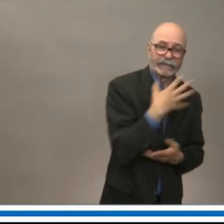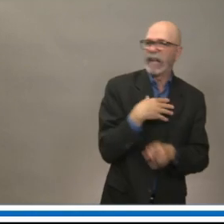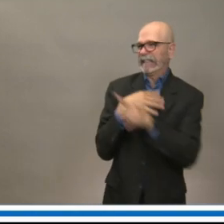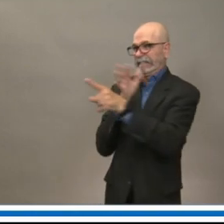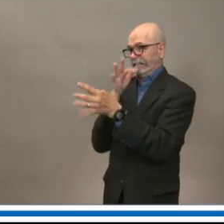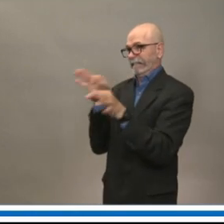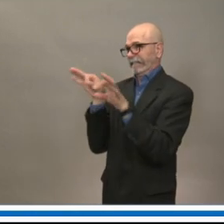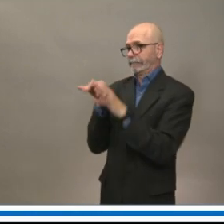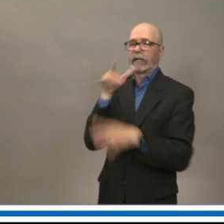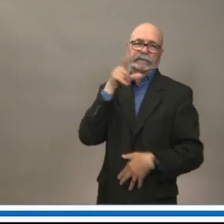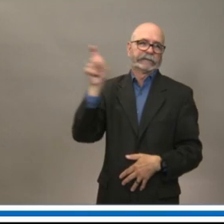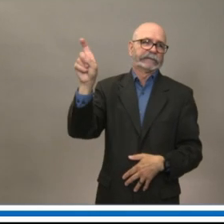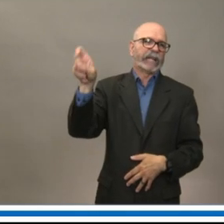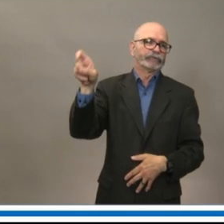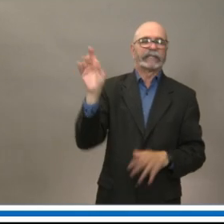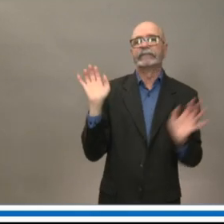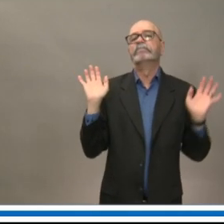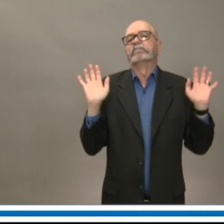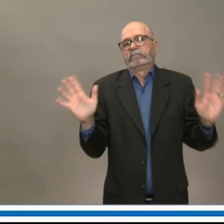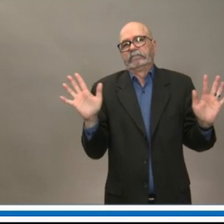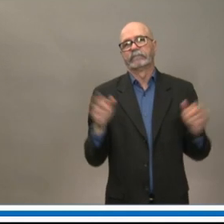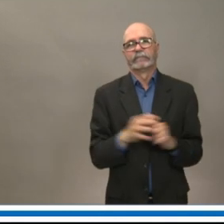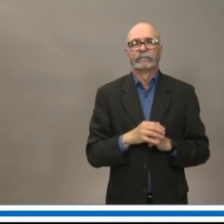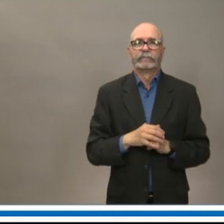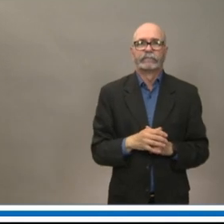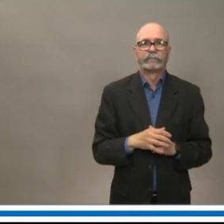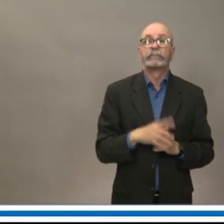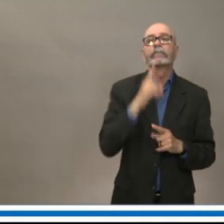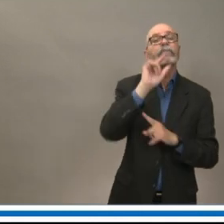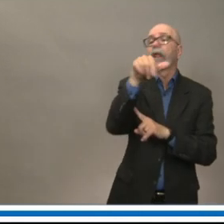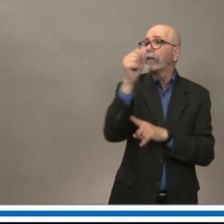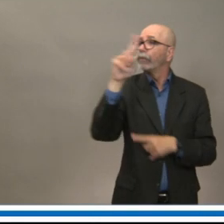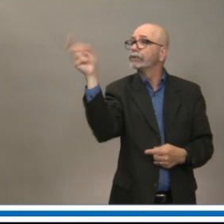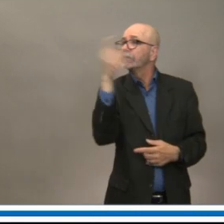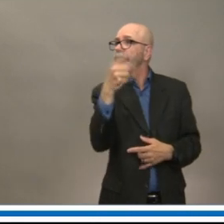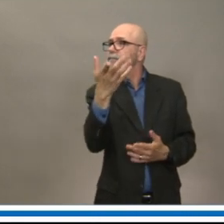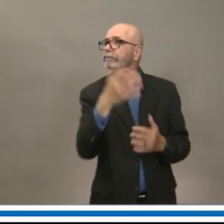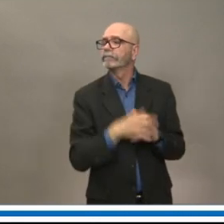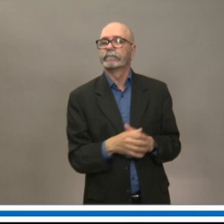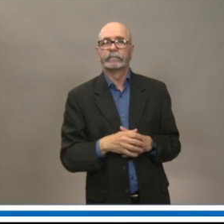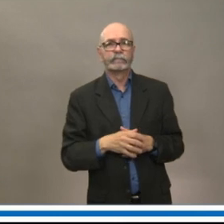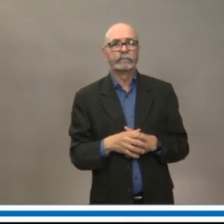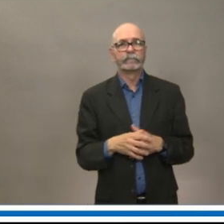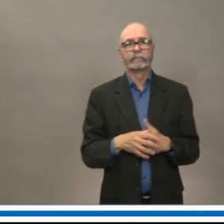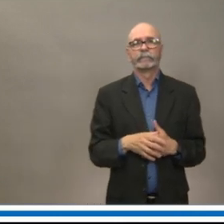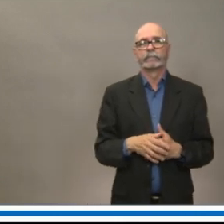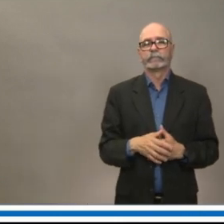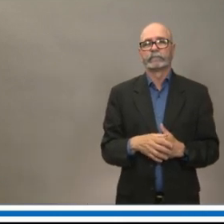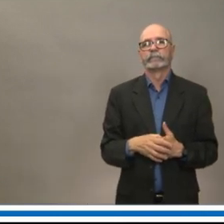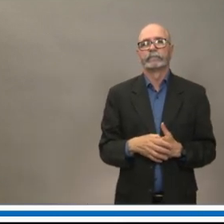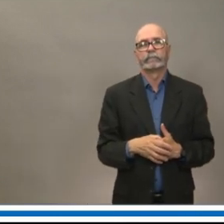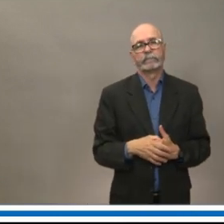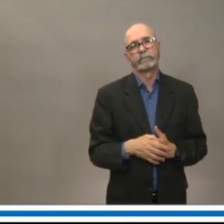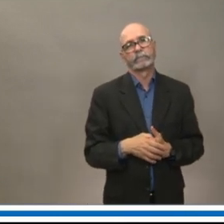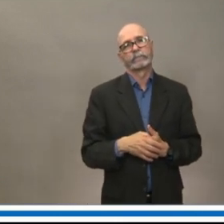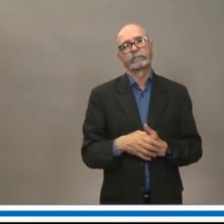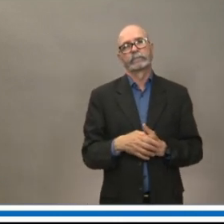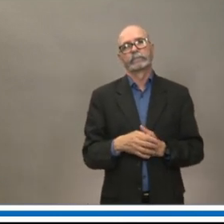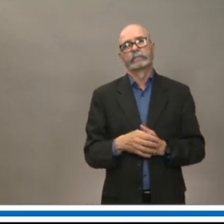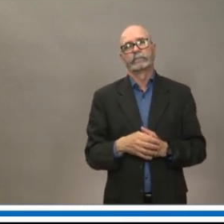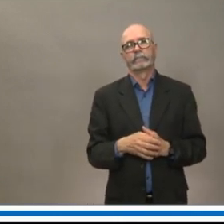a follow-up? I do. Thank you so much. So to follow up with